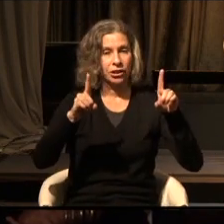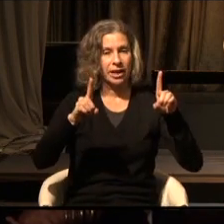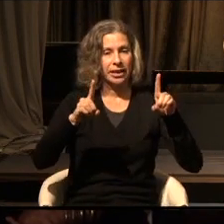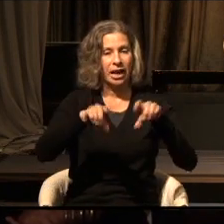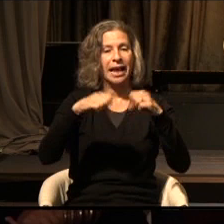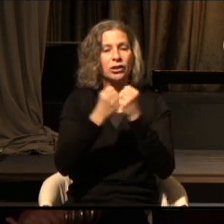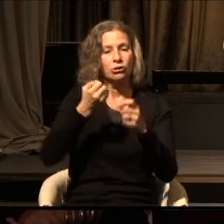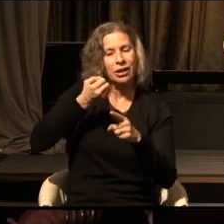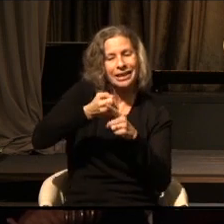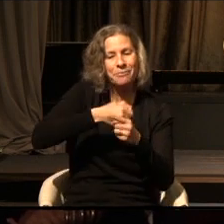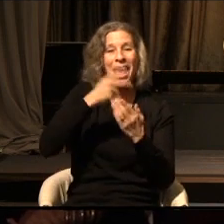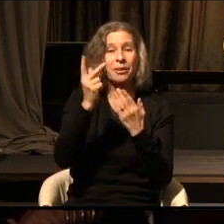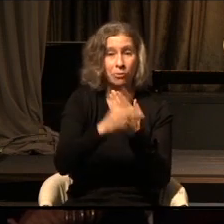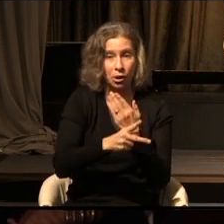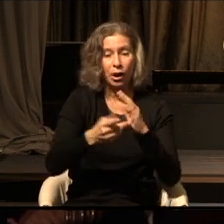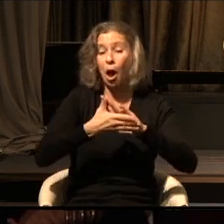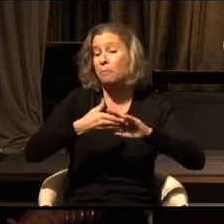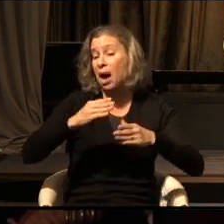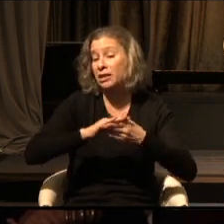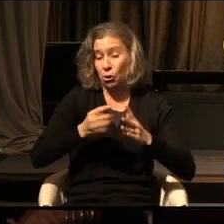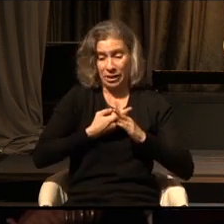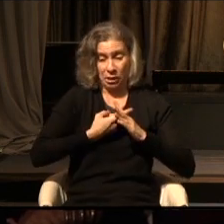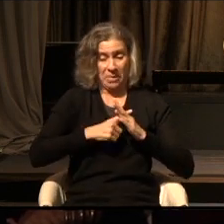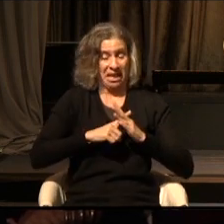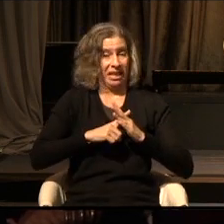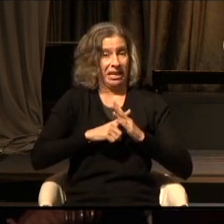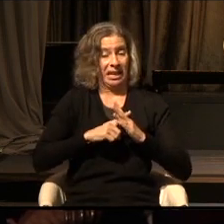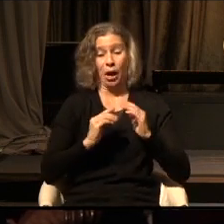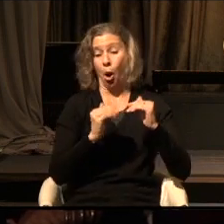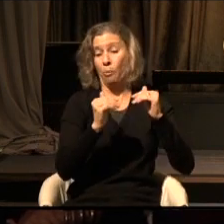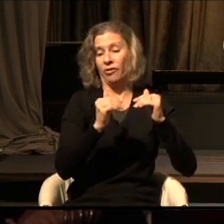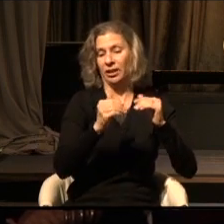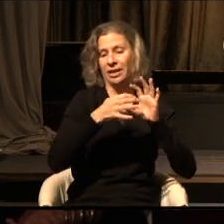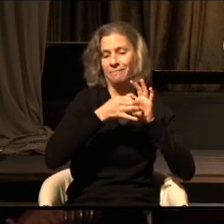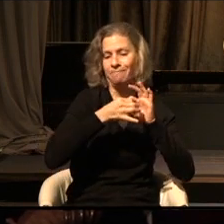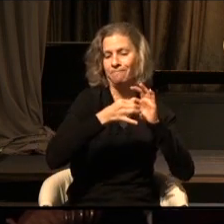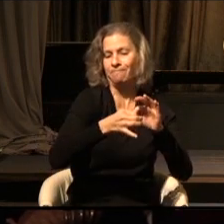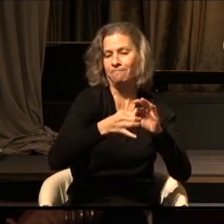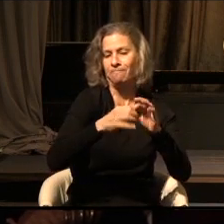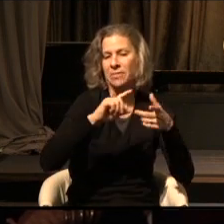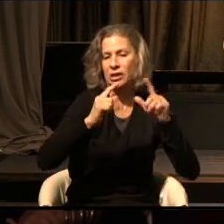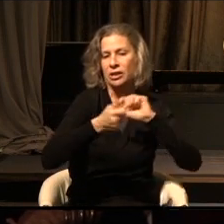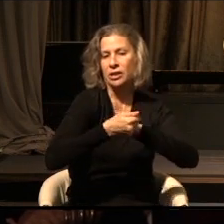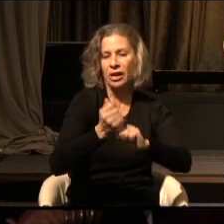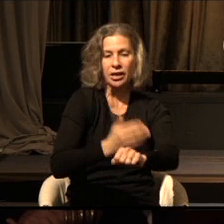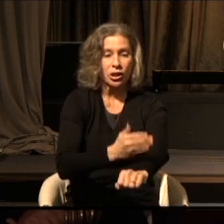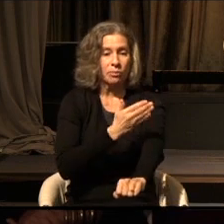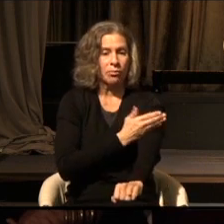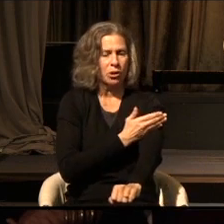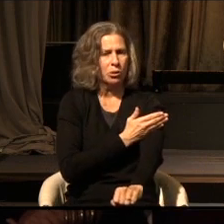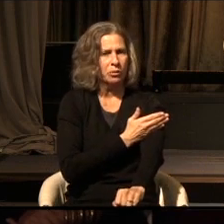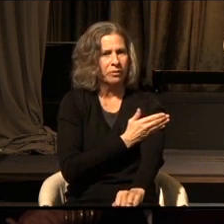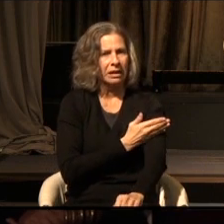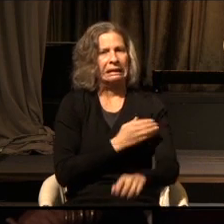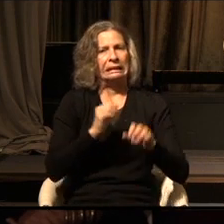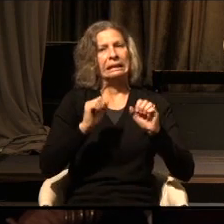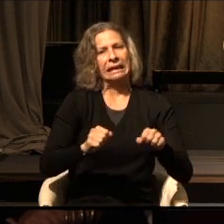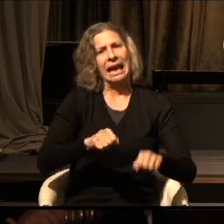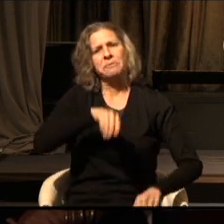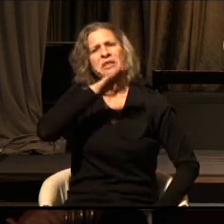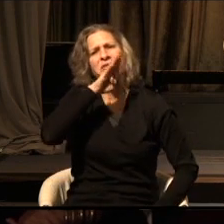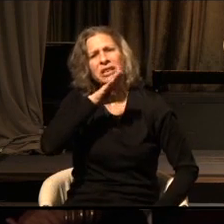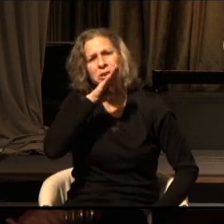programs. And my story is just the beginning, hopefully something that leads to bigger changes. Sometimes it can feel as though you're banging your head against